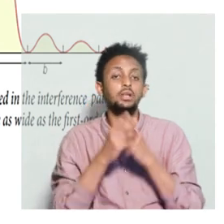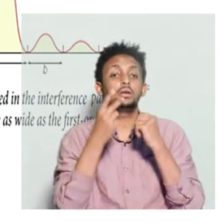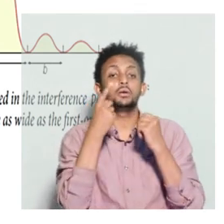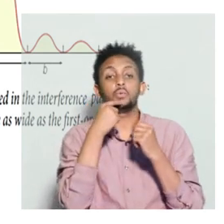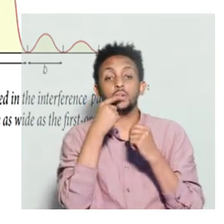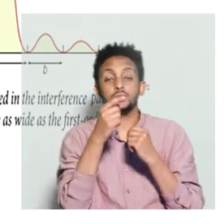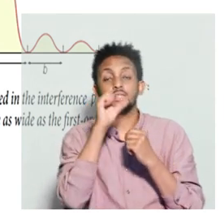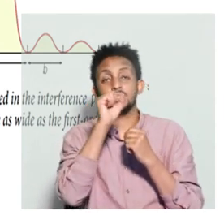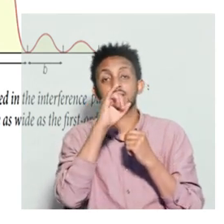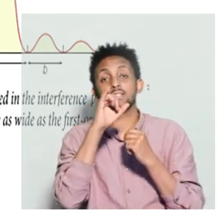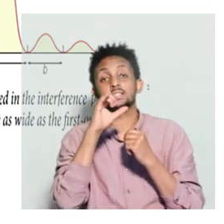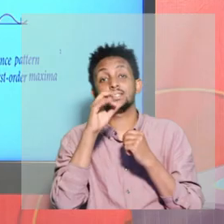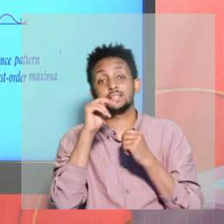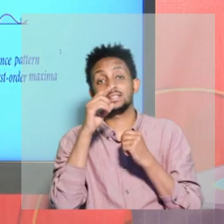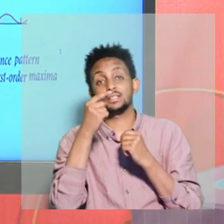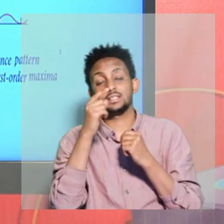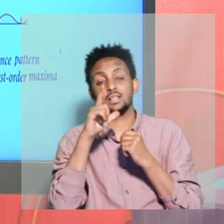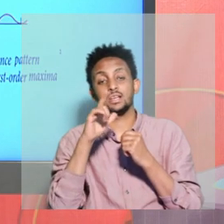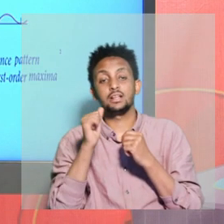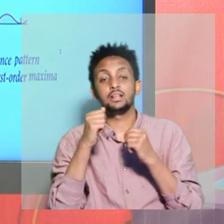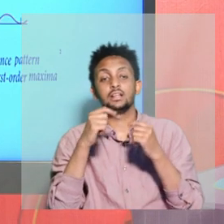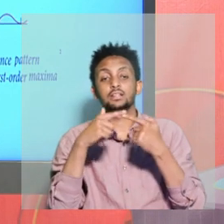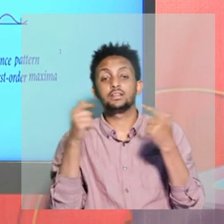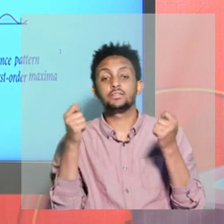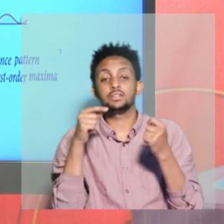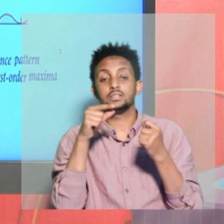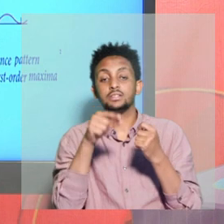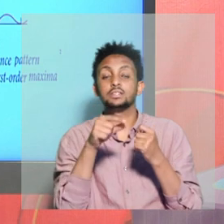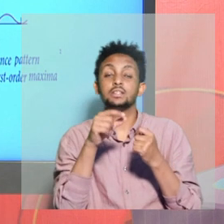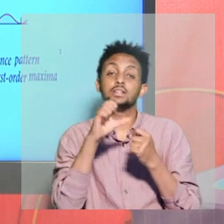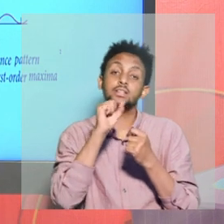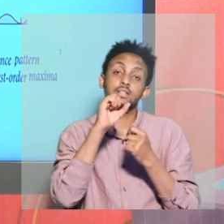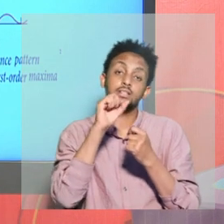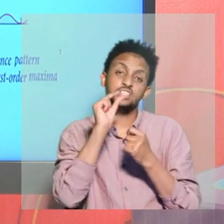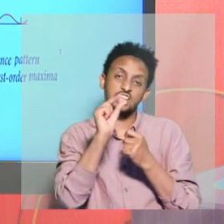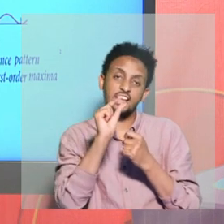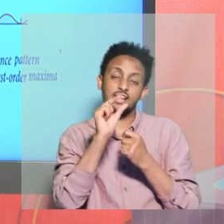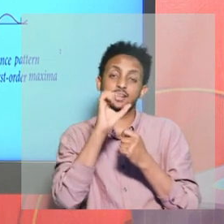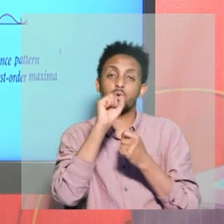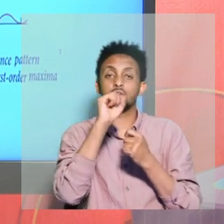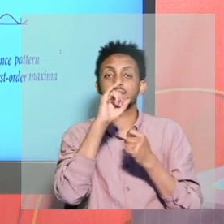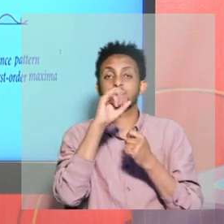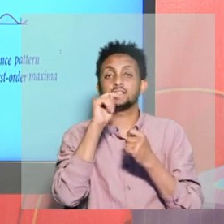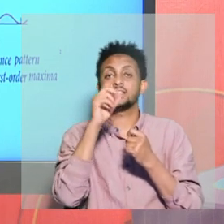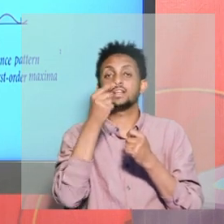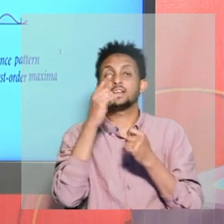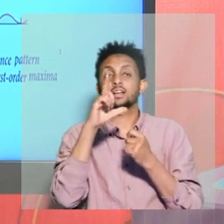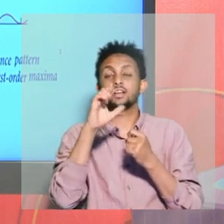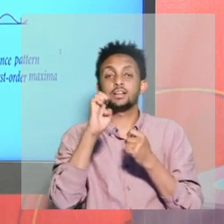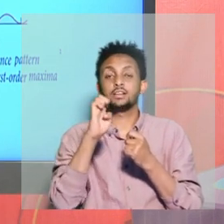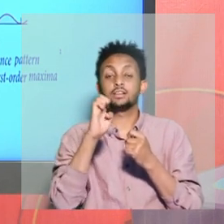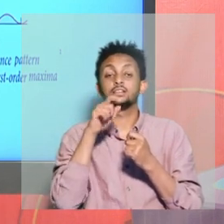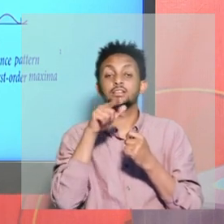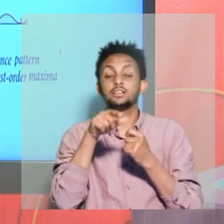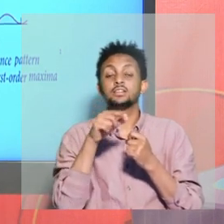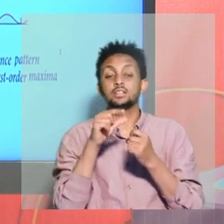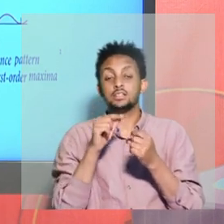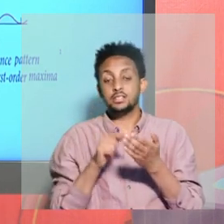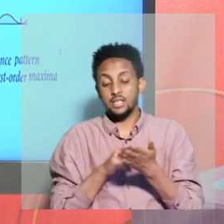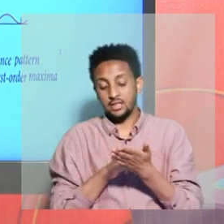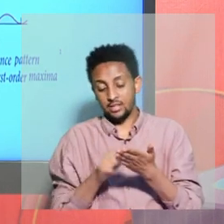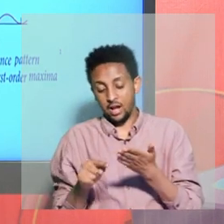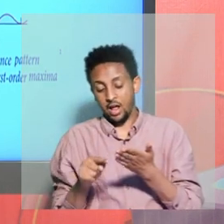slits. It's also possible to observe interference pattern of a single slit, and a single slit forms a central maxima